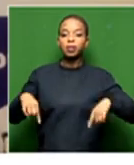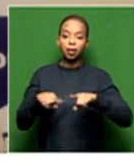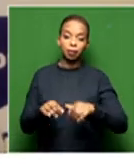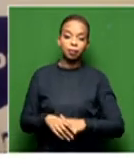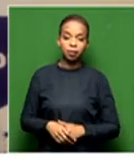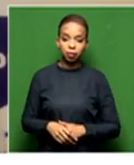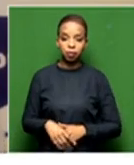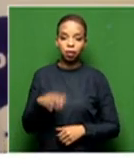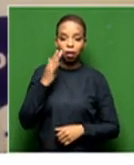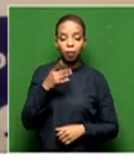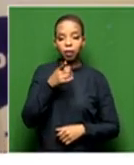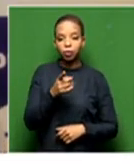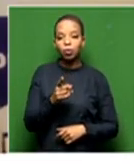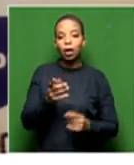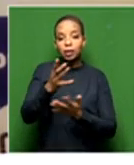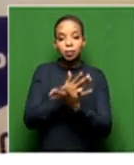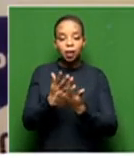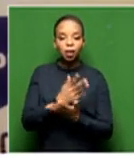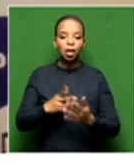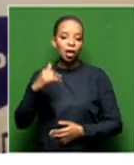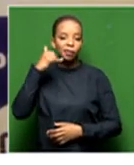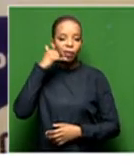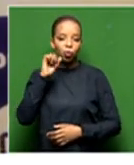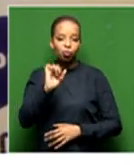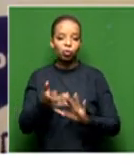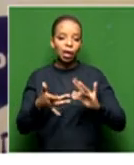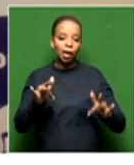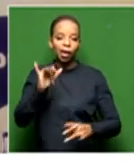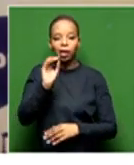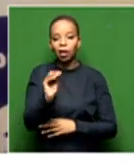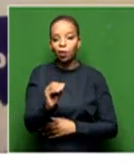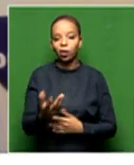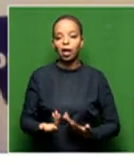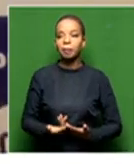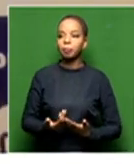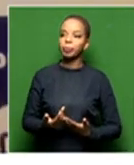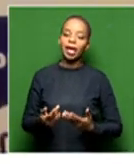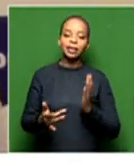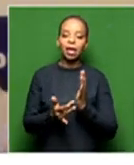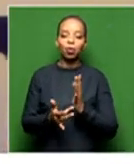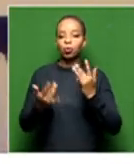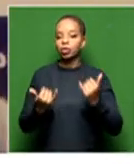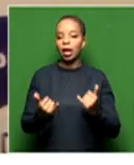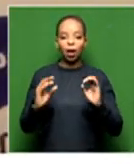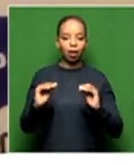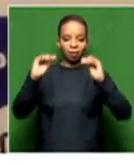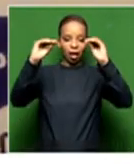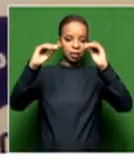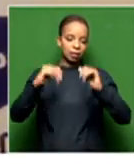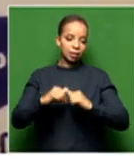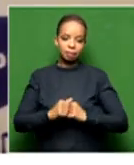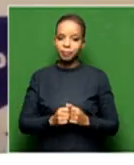your smartphone, there's obviously very advanced technology now. Phones are becoming more and more